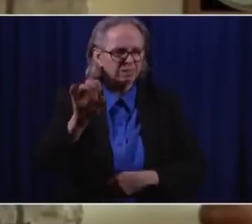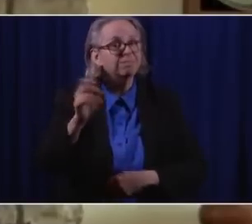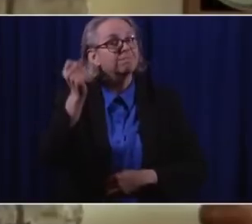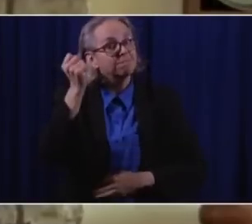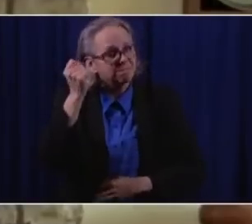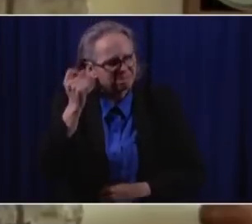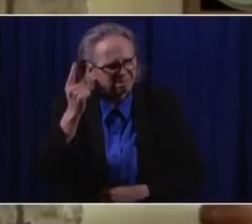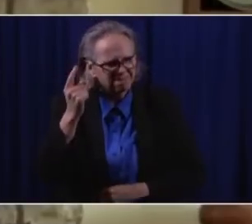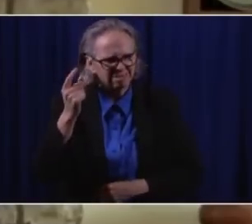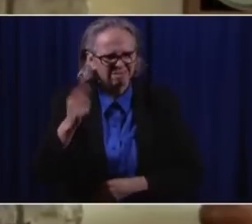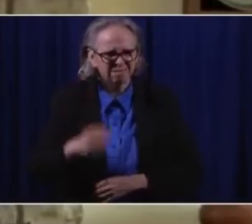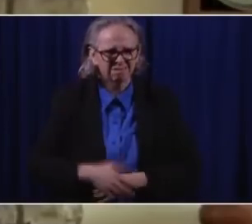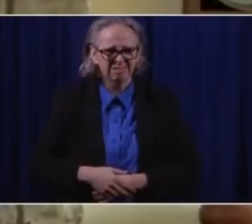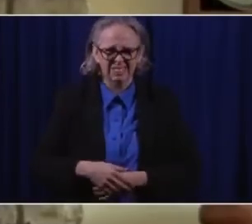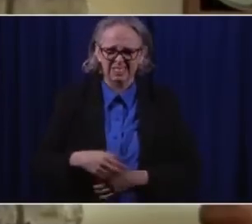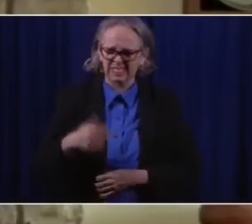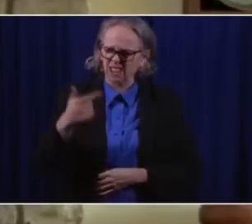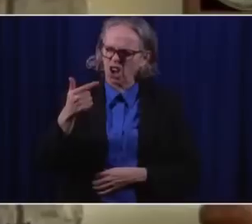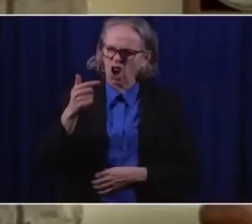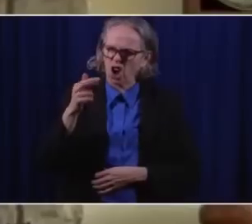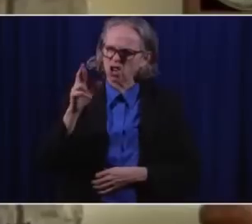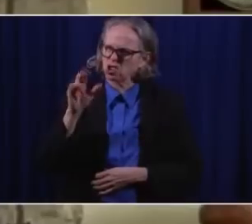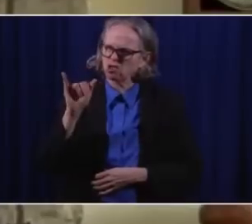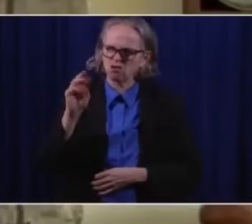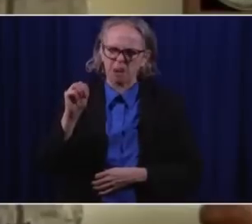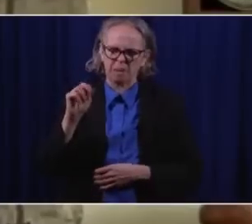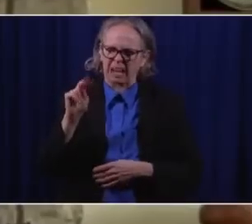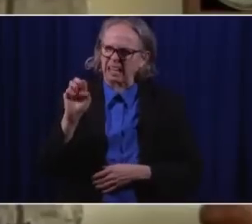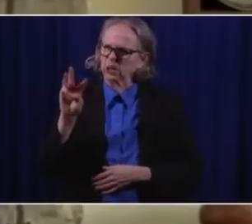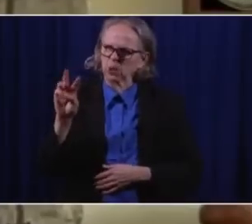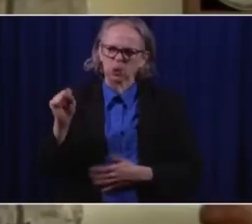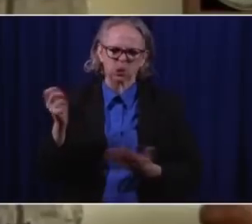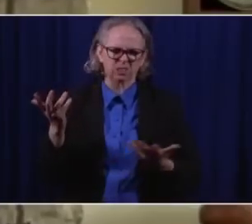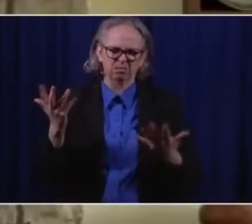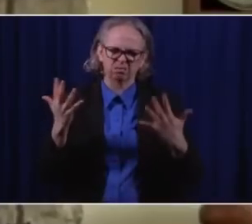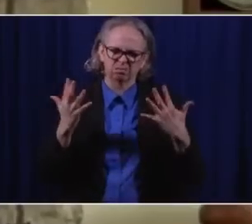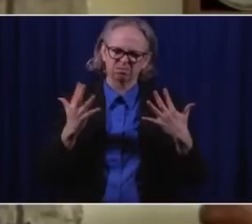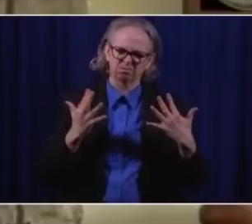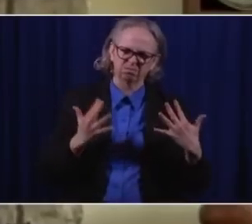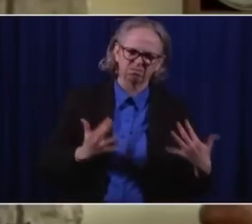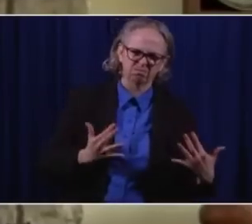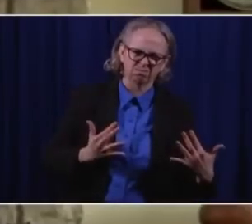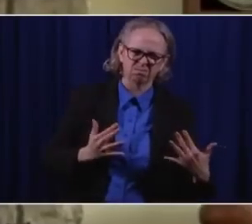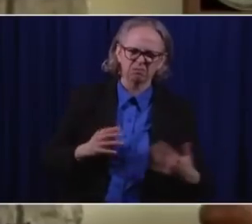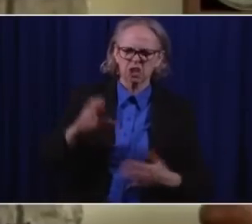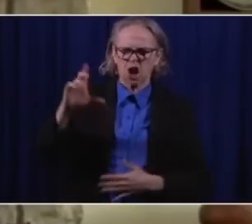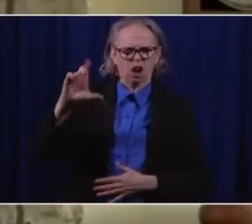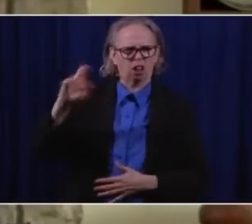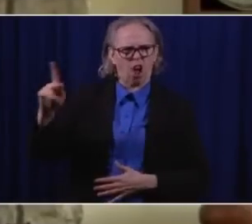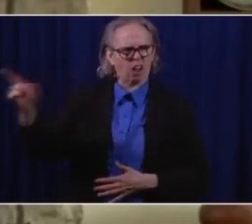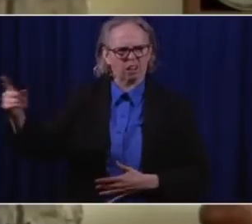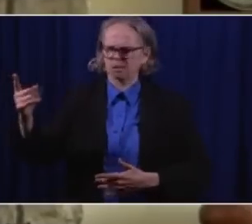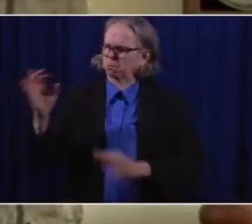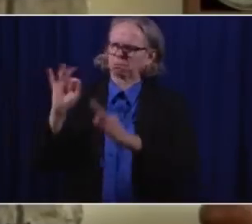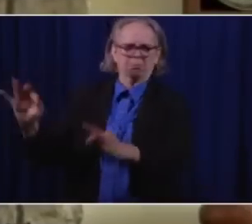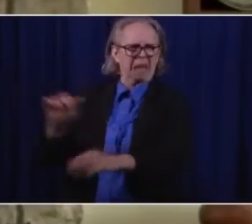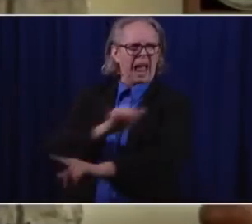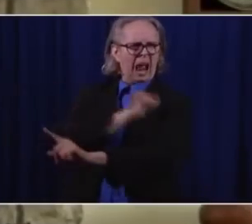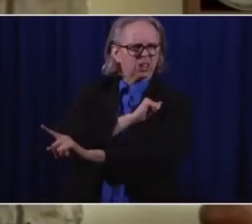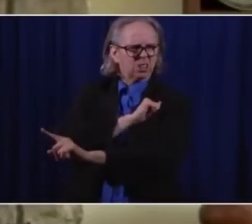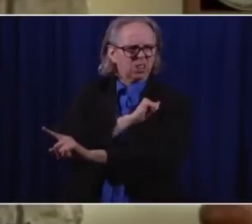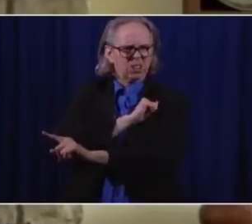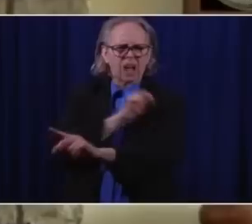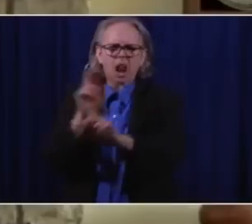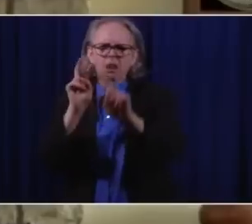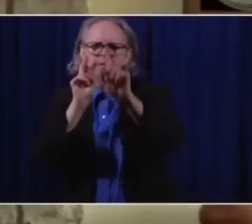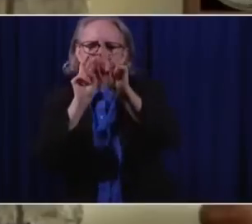grim, but I think Clark Kellogg hit the right tone. Look, the end of this is in sight. We can see the end. Unlike